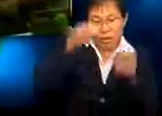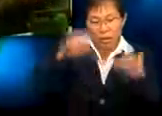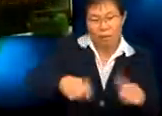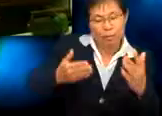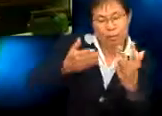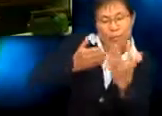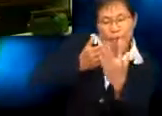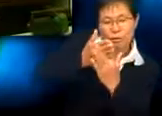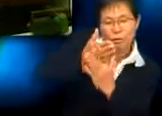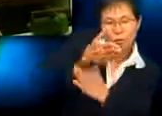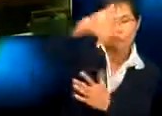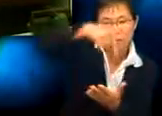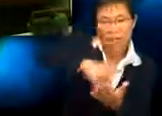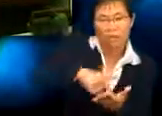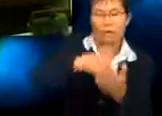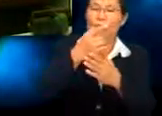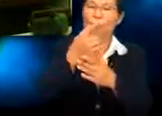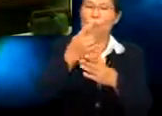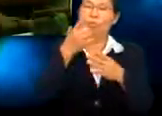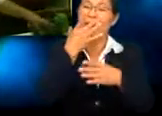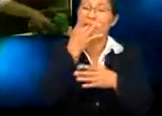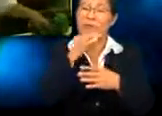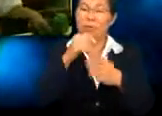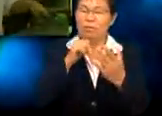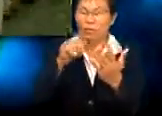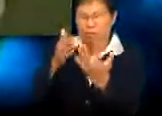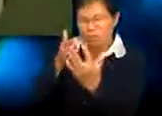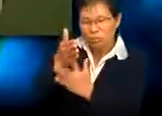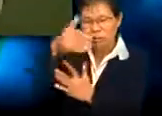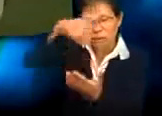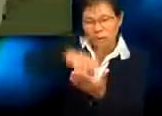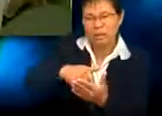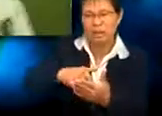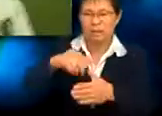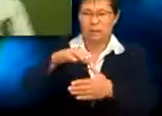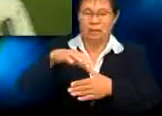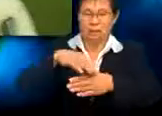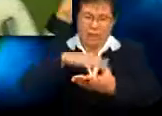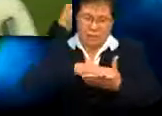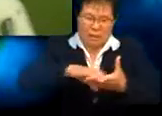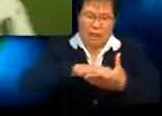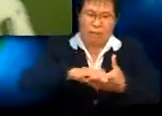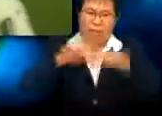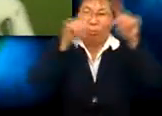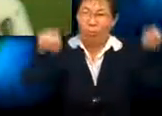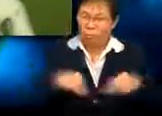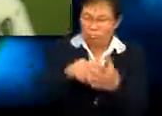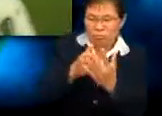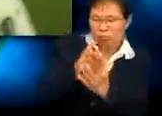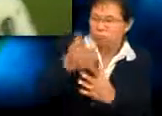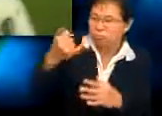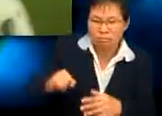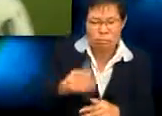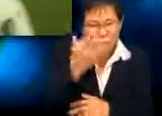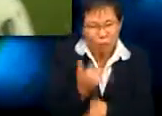can pass through this piece of glass but does not pass through this cardboard. Well, that's pretty